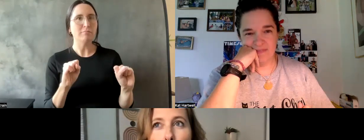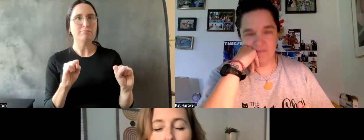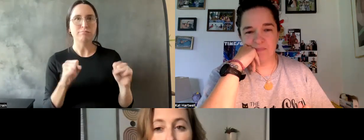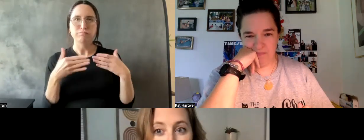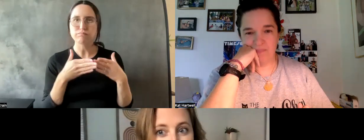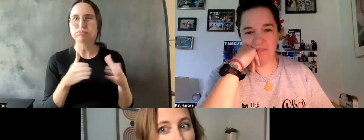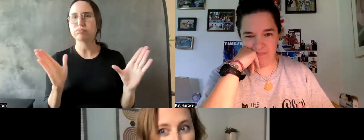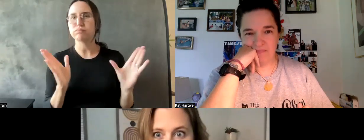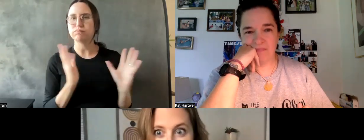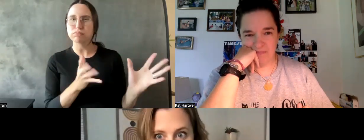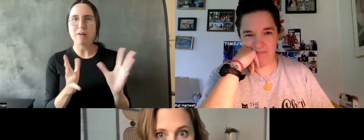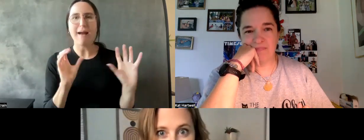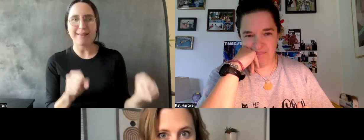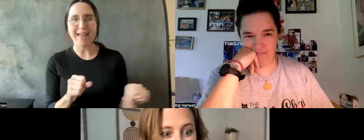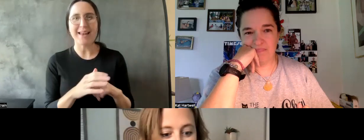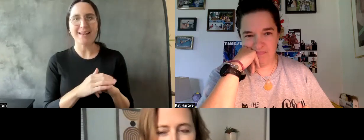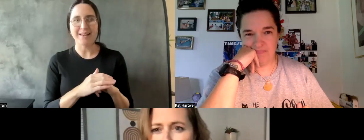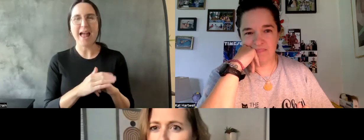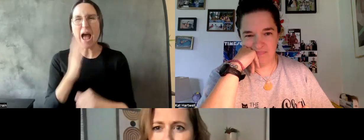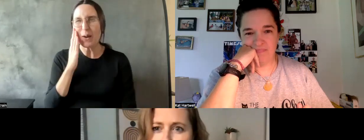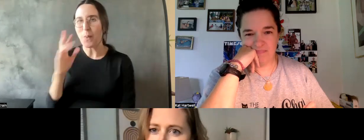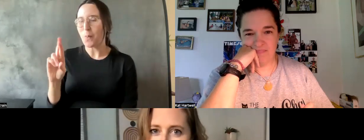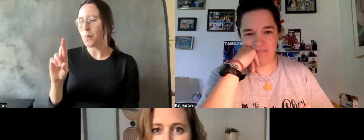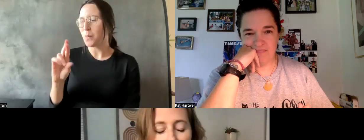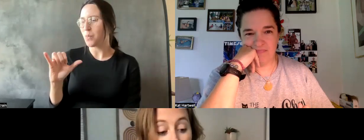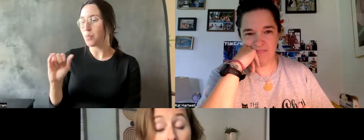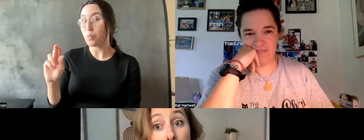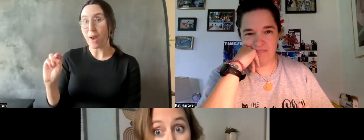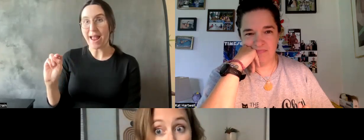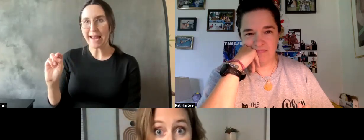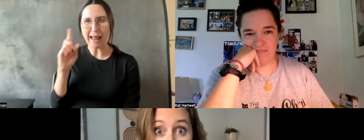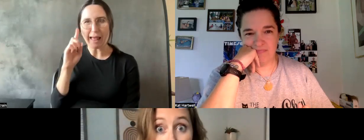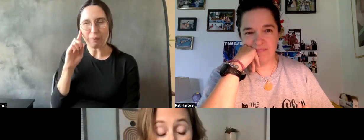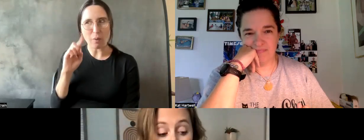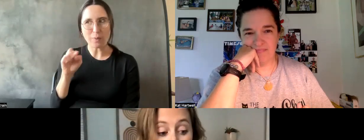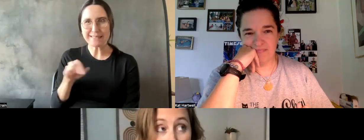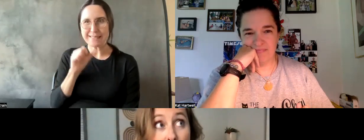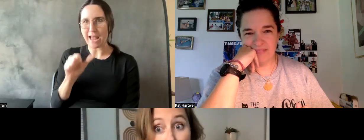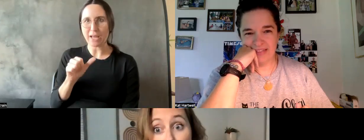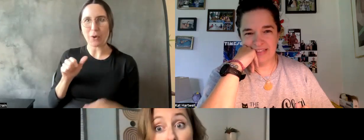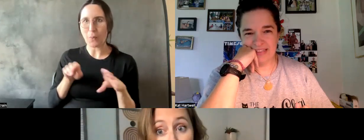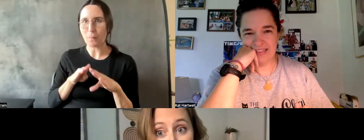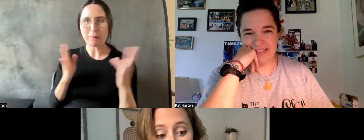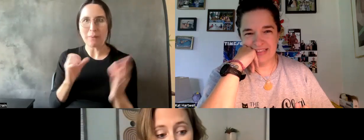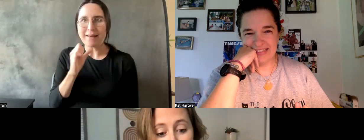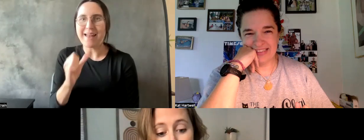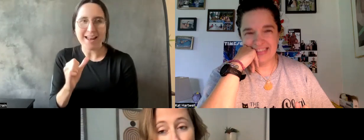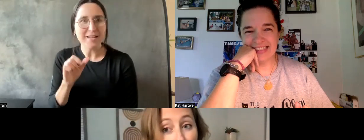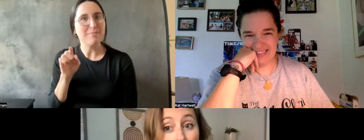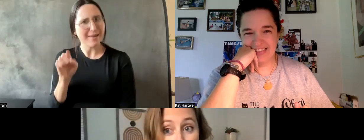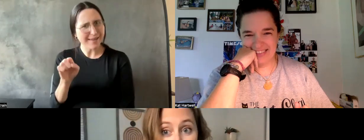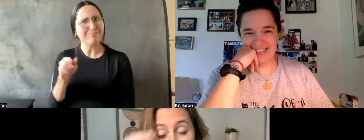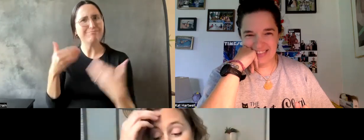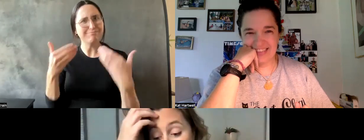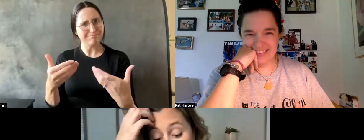are going to open up, Ryan Pavey being one of them. I mean, I really thought, and I prepped a lot for his first Zoom interview that I did